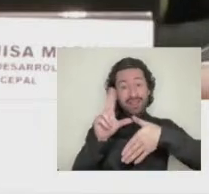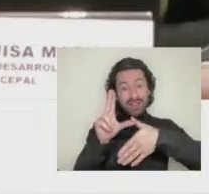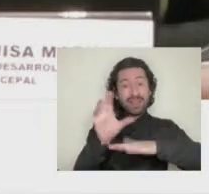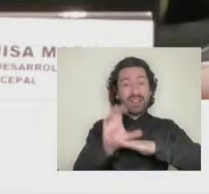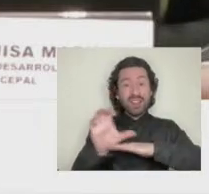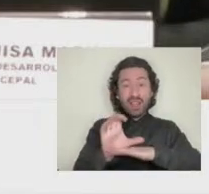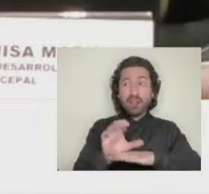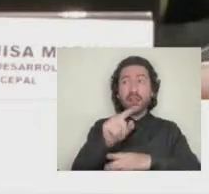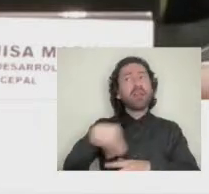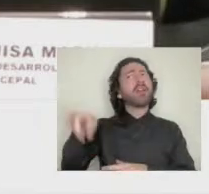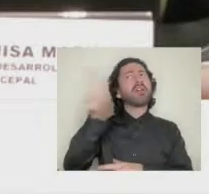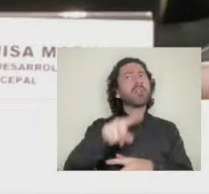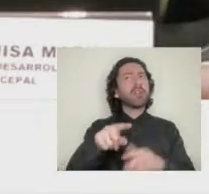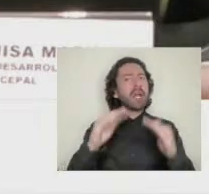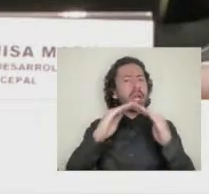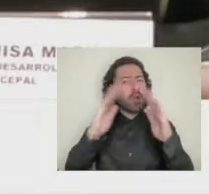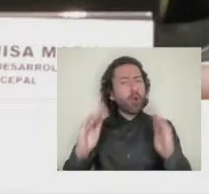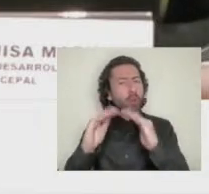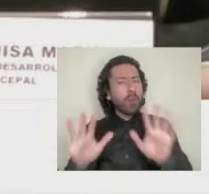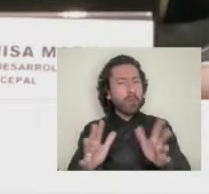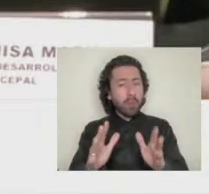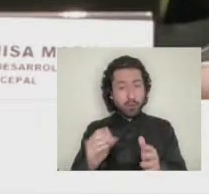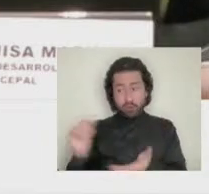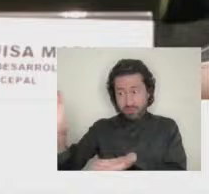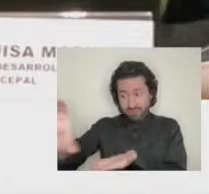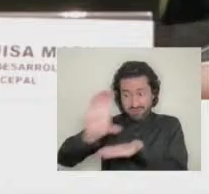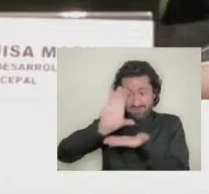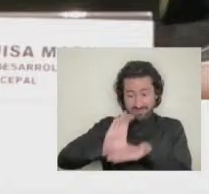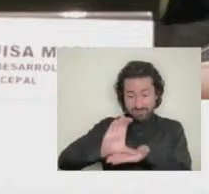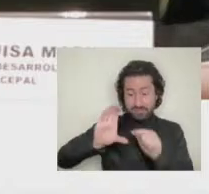on average, the households in Latin America and the Caribbean